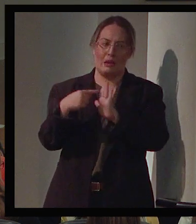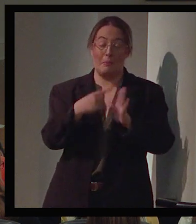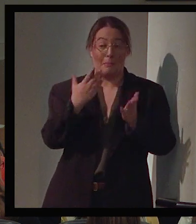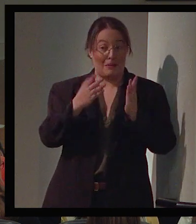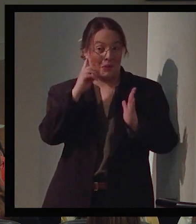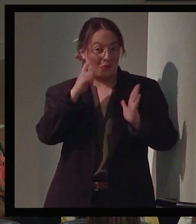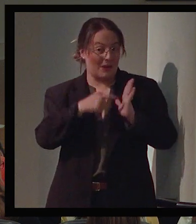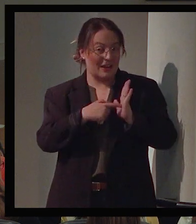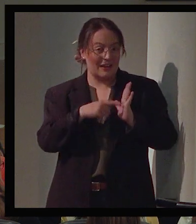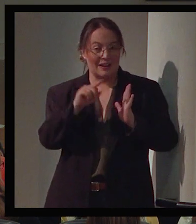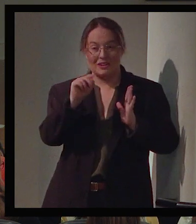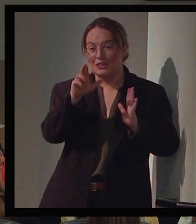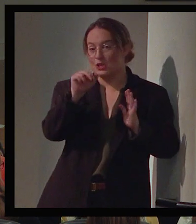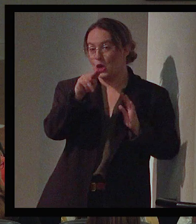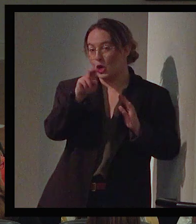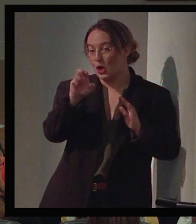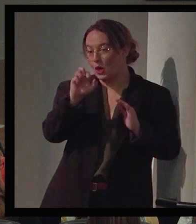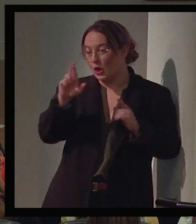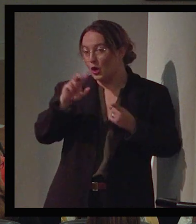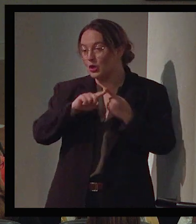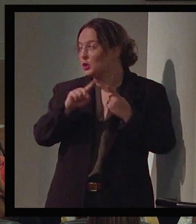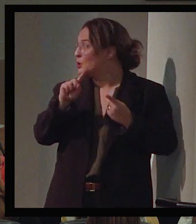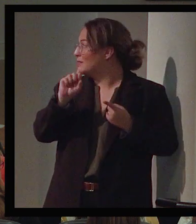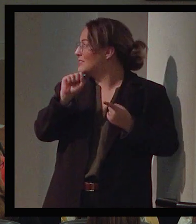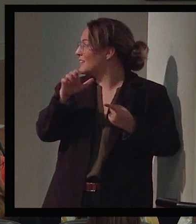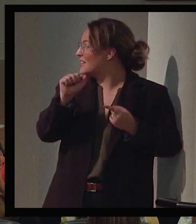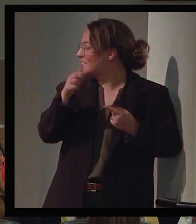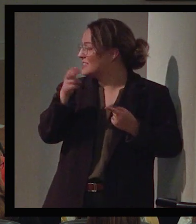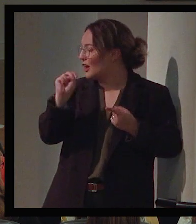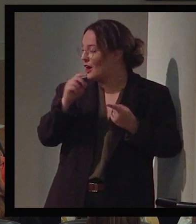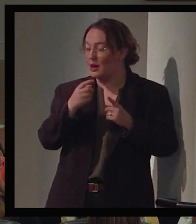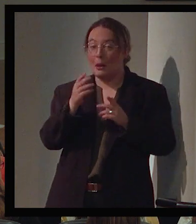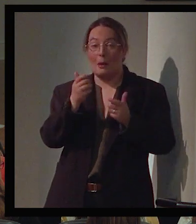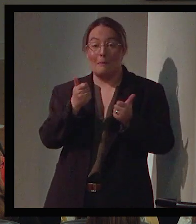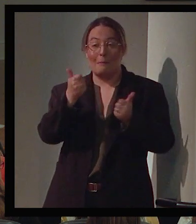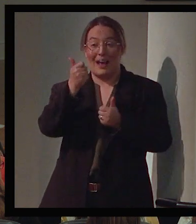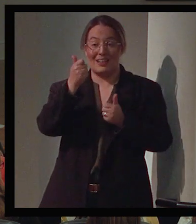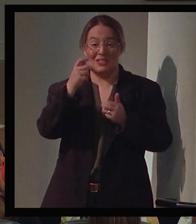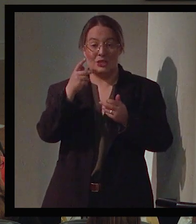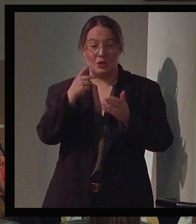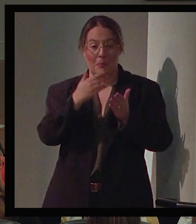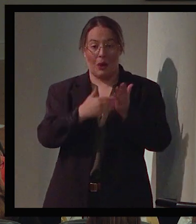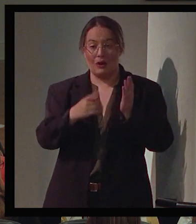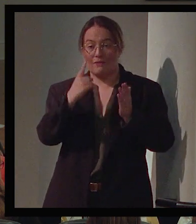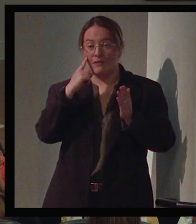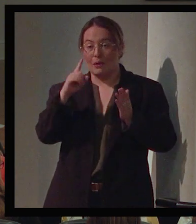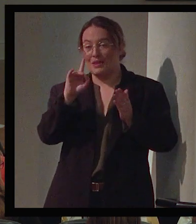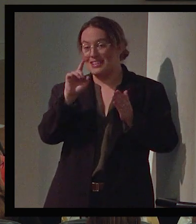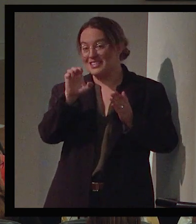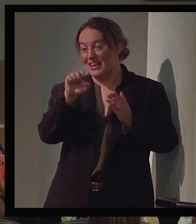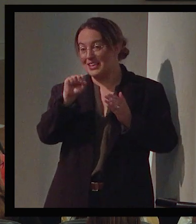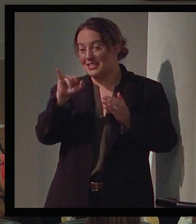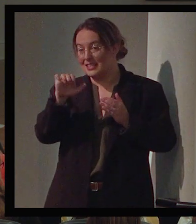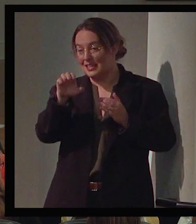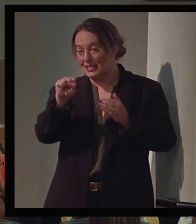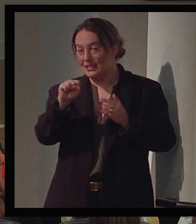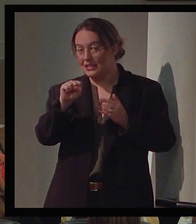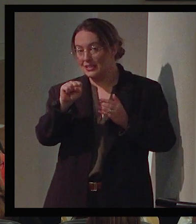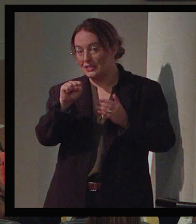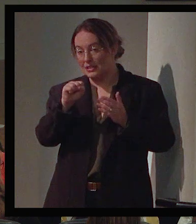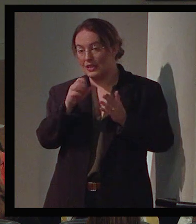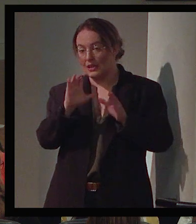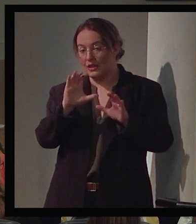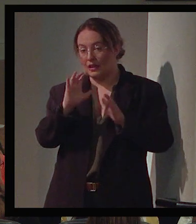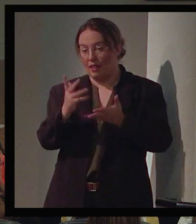recognize, Turner to Cézanne, masterpieces from the Davies collection, everything to Napoleon on the